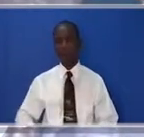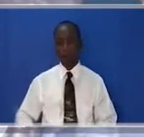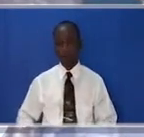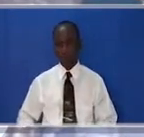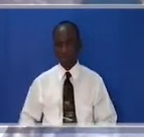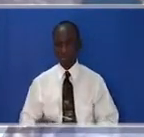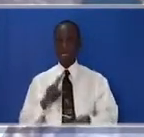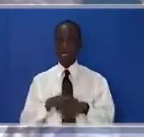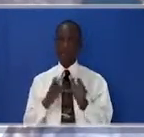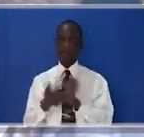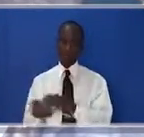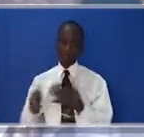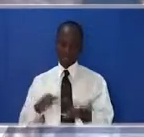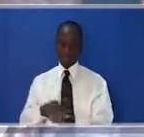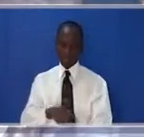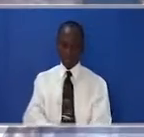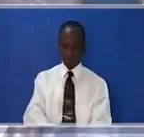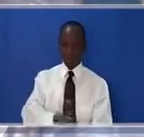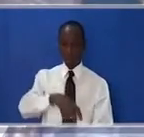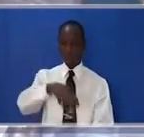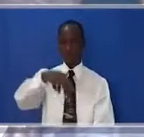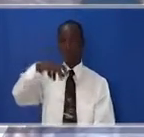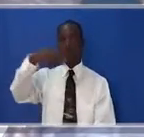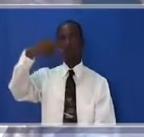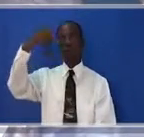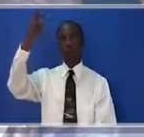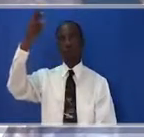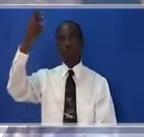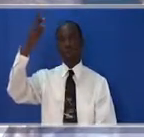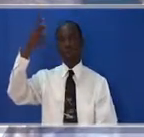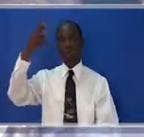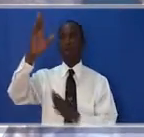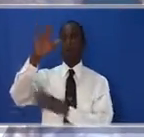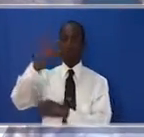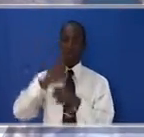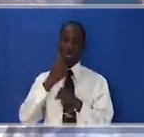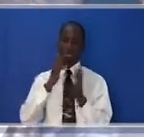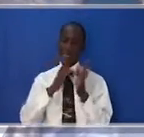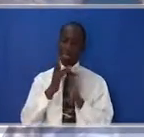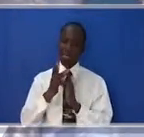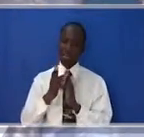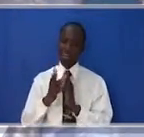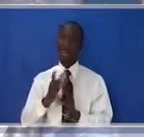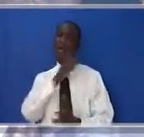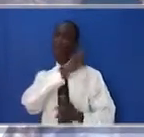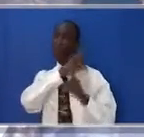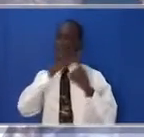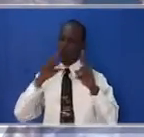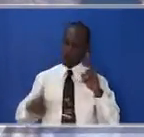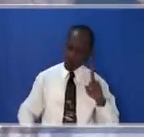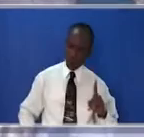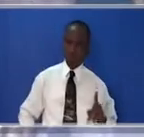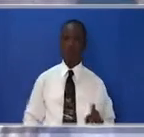the grave. And then Jesus saw you free and full of money. And on Yankopon man, be ye a radi any Christo. Christo just said, dear